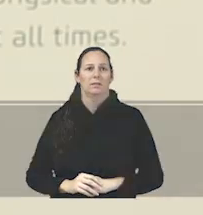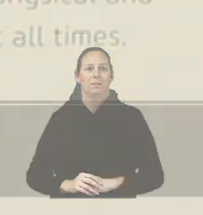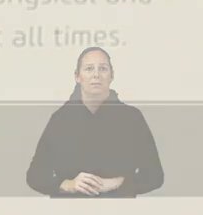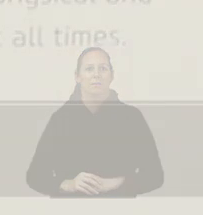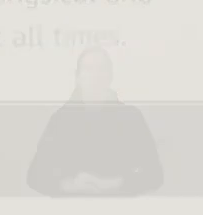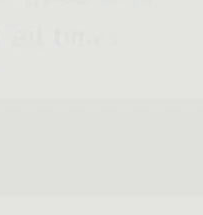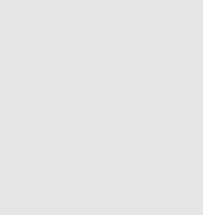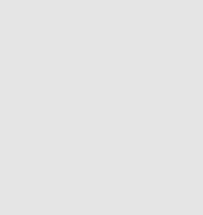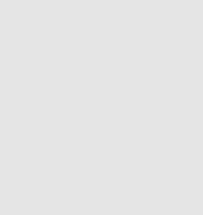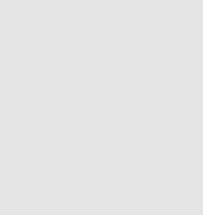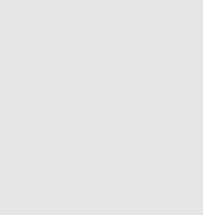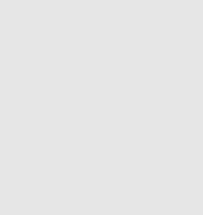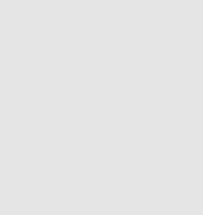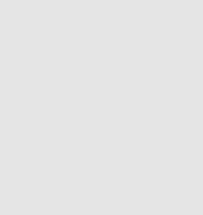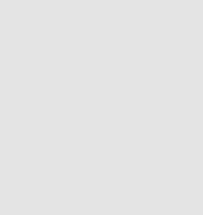offender.